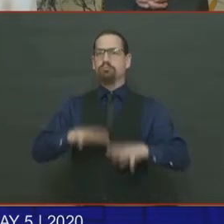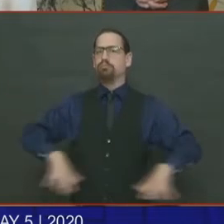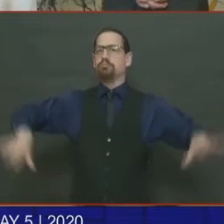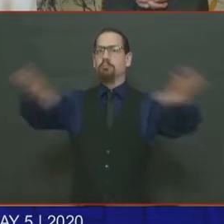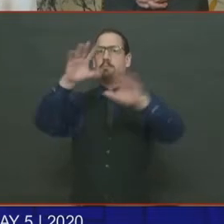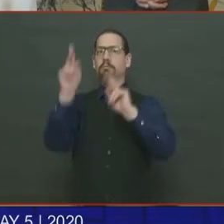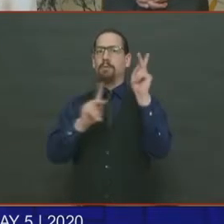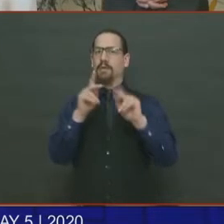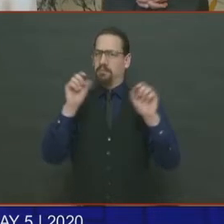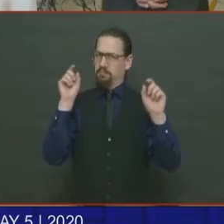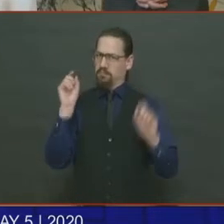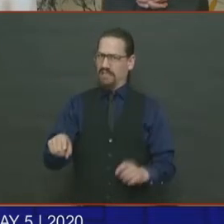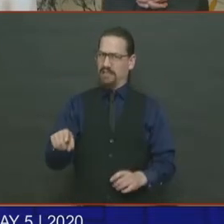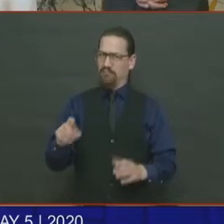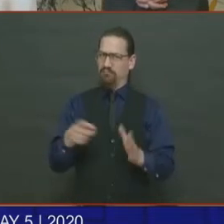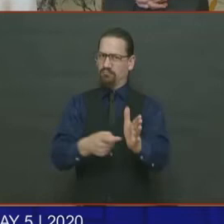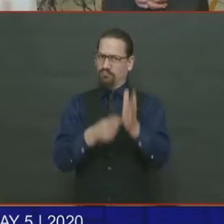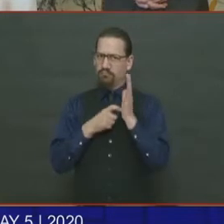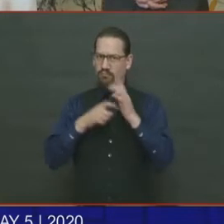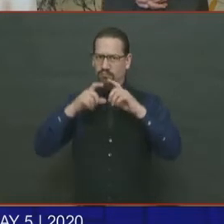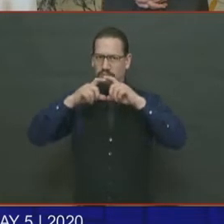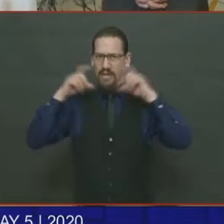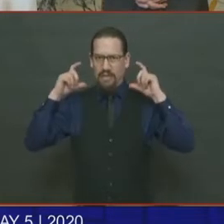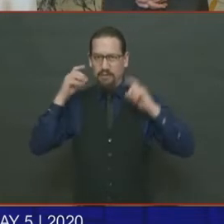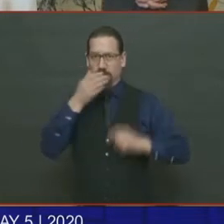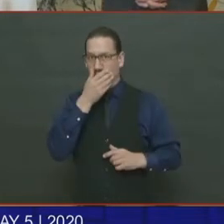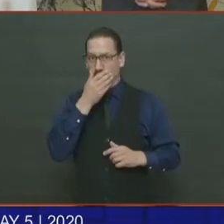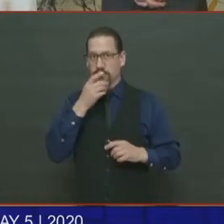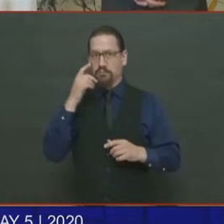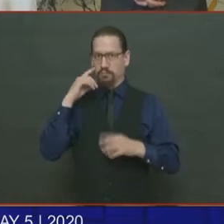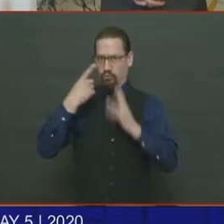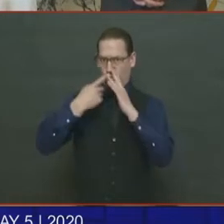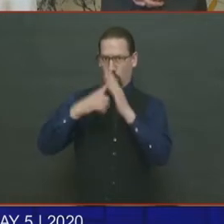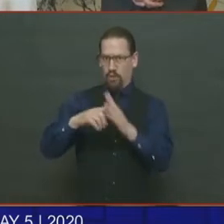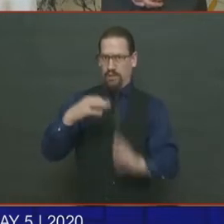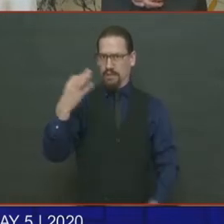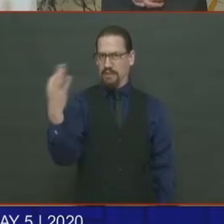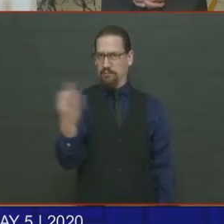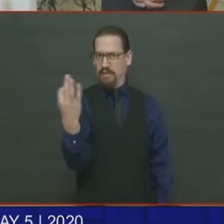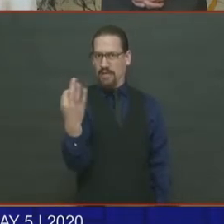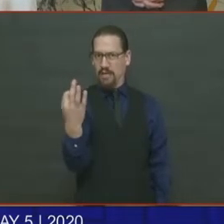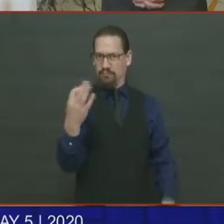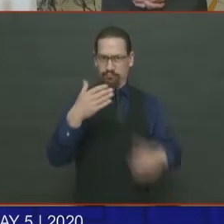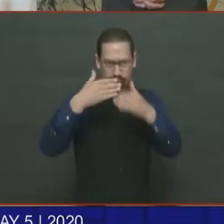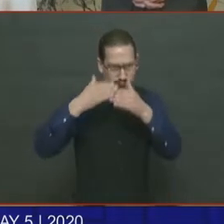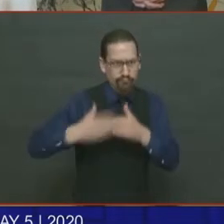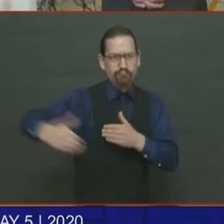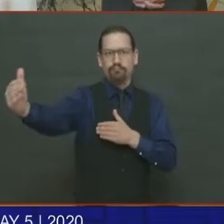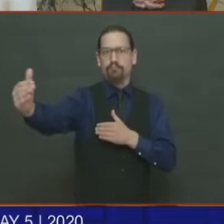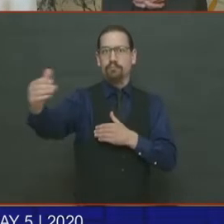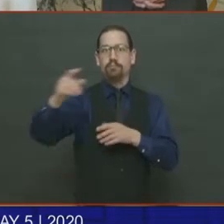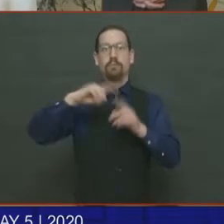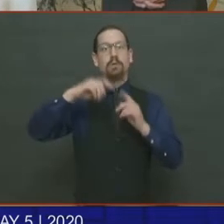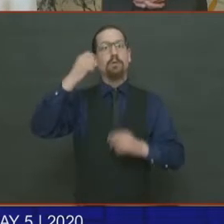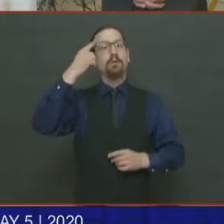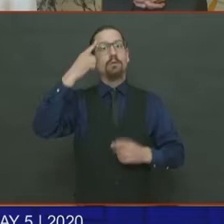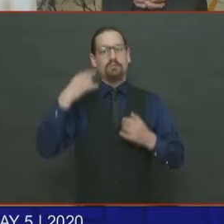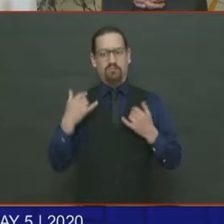you on a Tuesday so you can start to think about it. And if you haven't had a chance to grab a bandana or a scarf or make a face